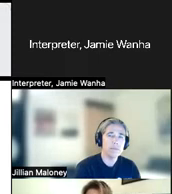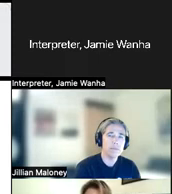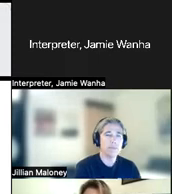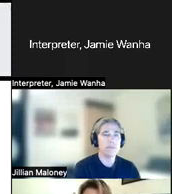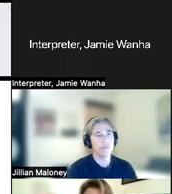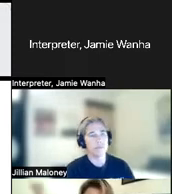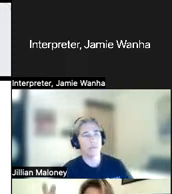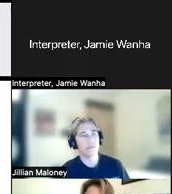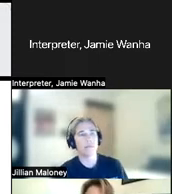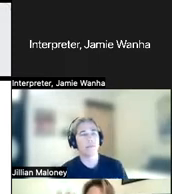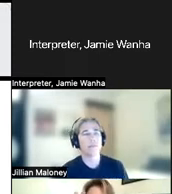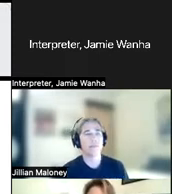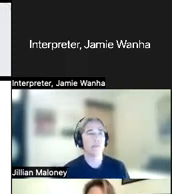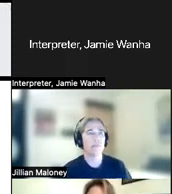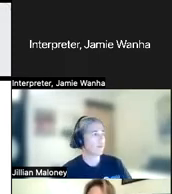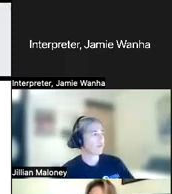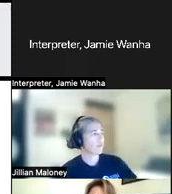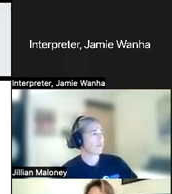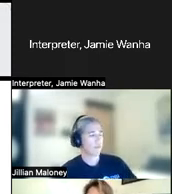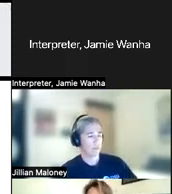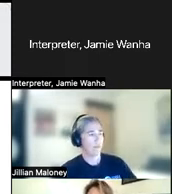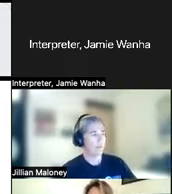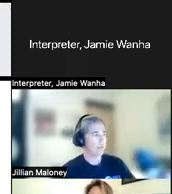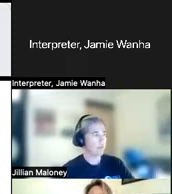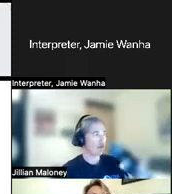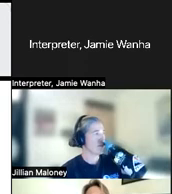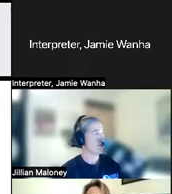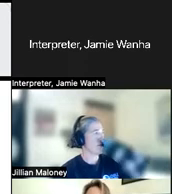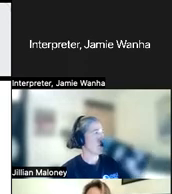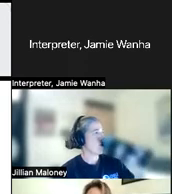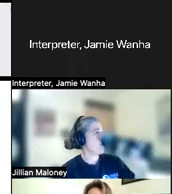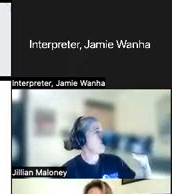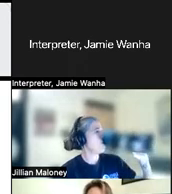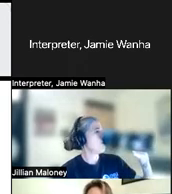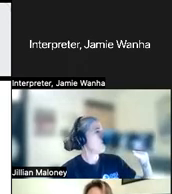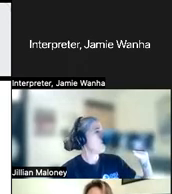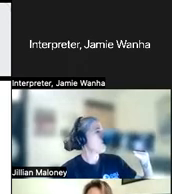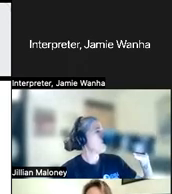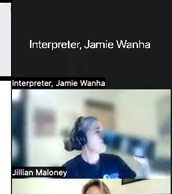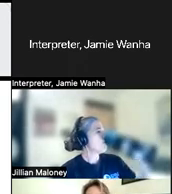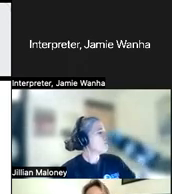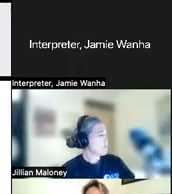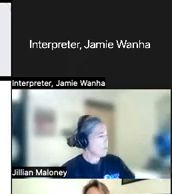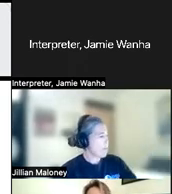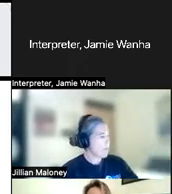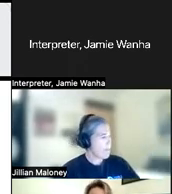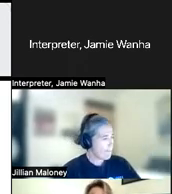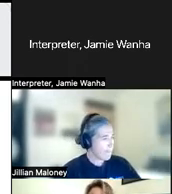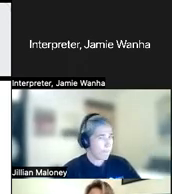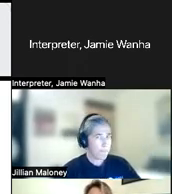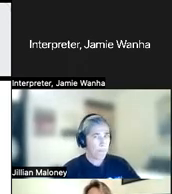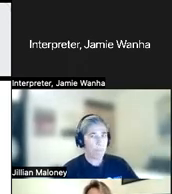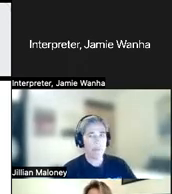us, was climate change as the number one concern, which is drought and inclement weather. And then earthquake ranked